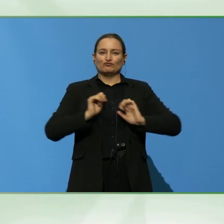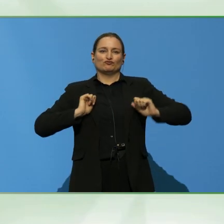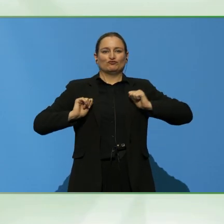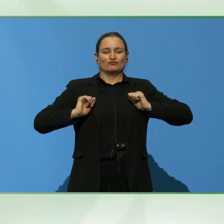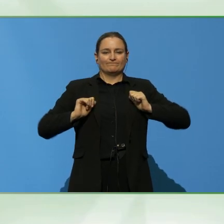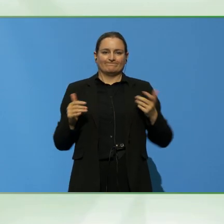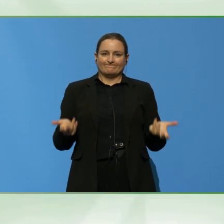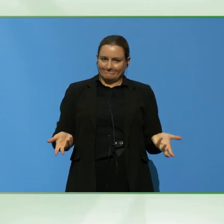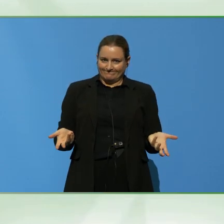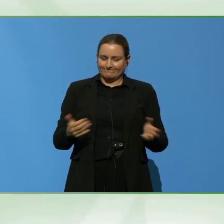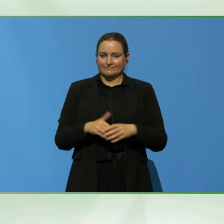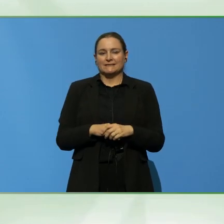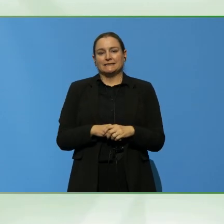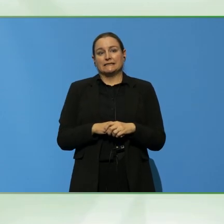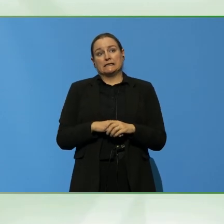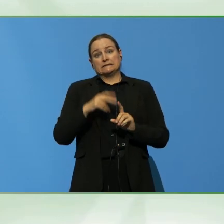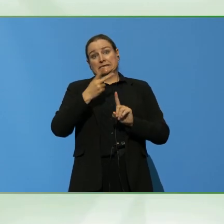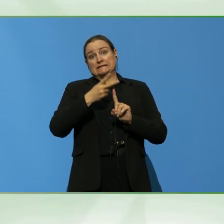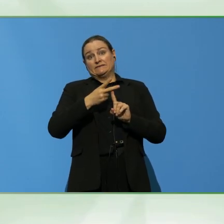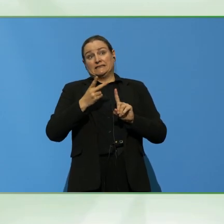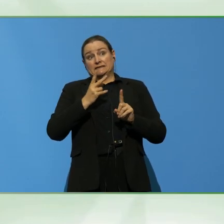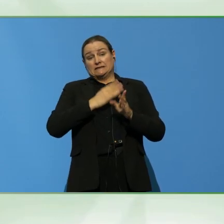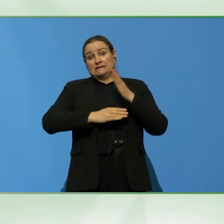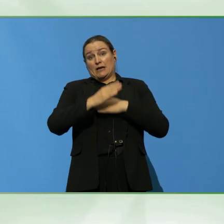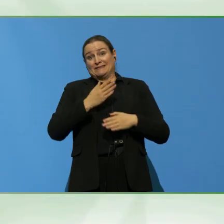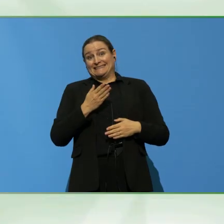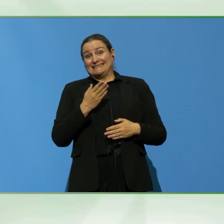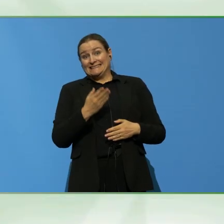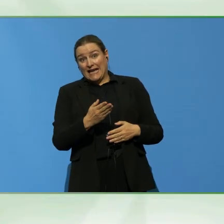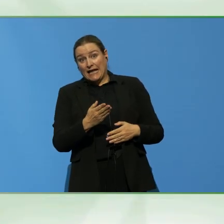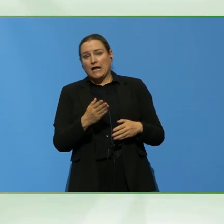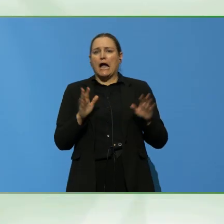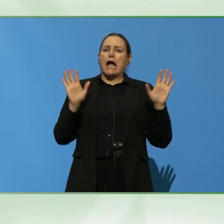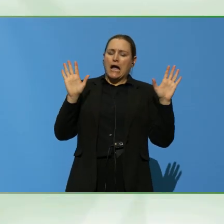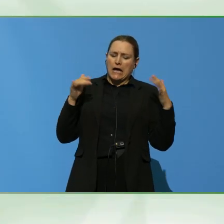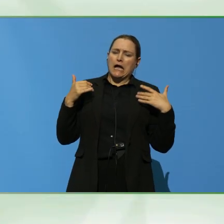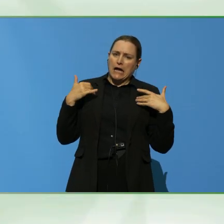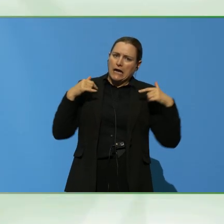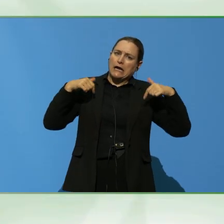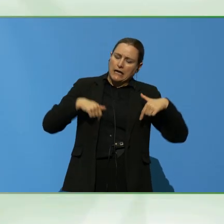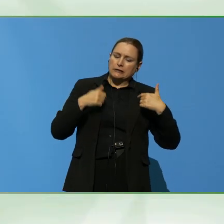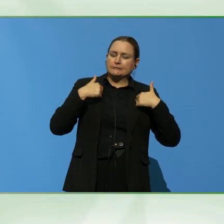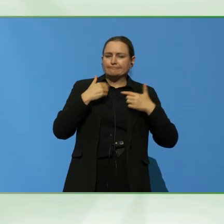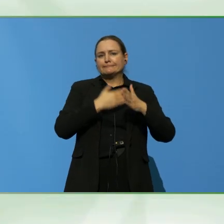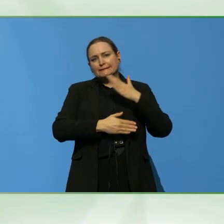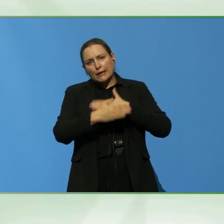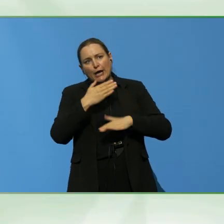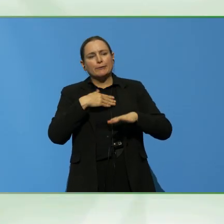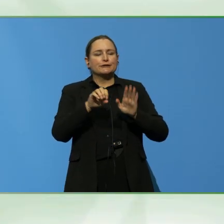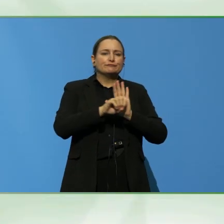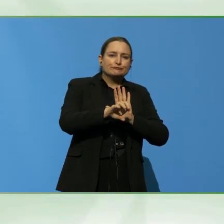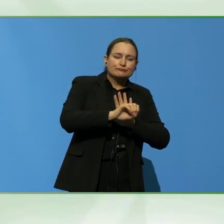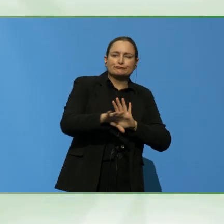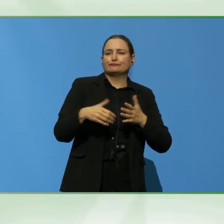disabled people on TV because they're talking about experiencing disability or they're talking about the lack of